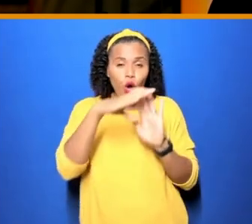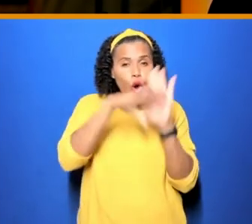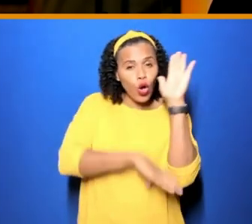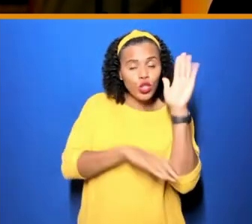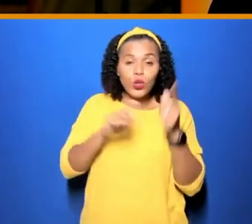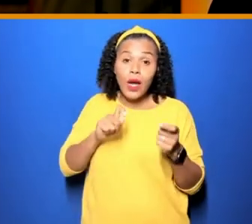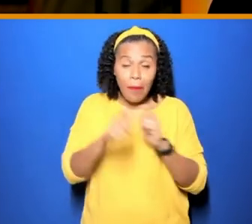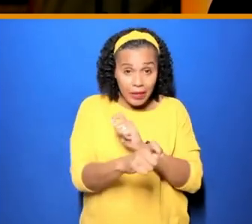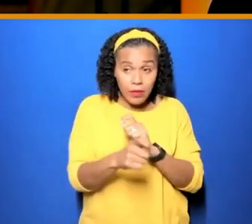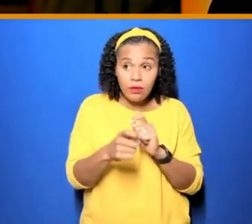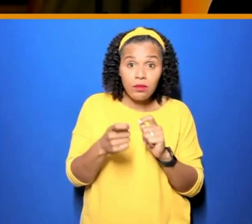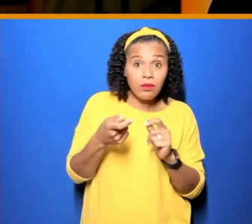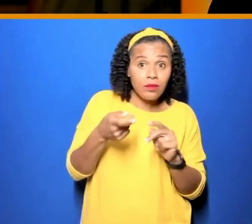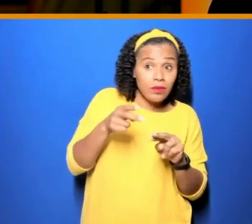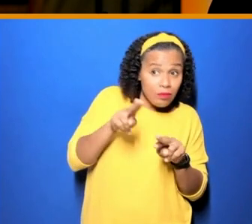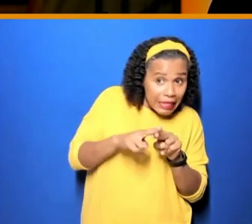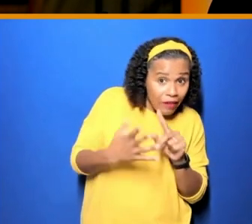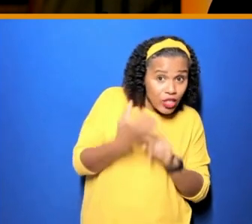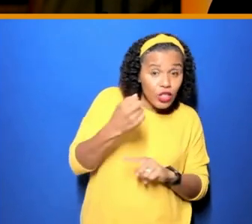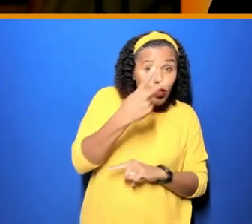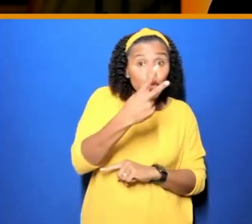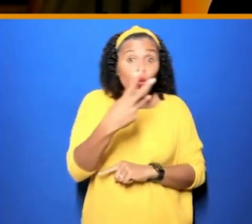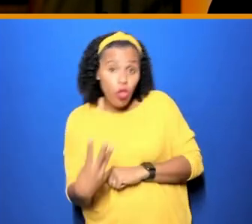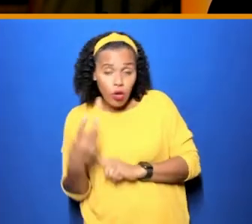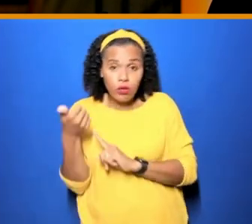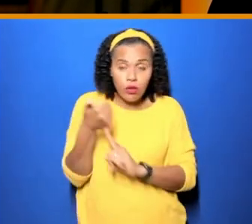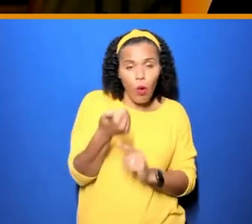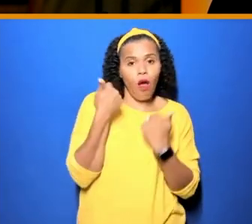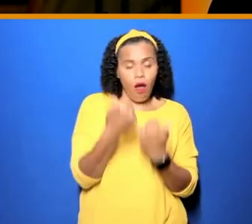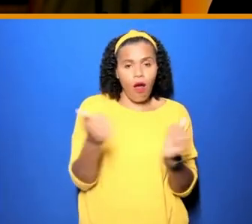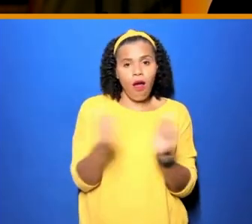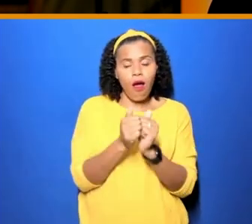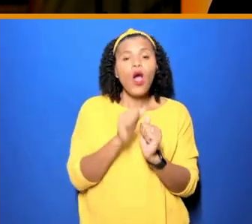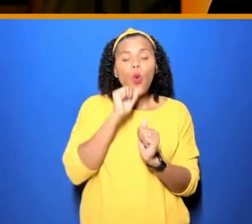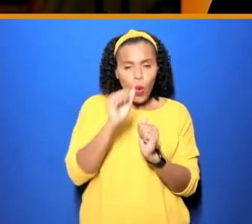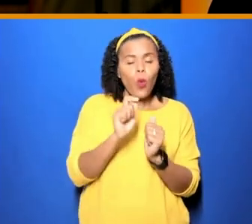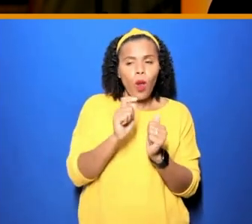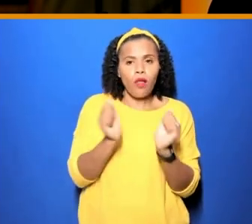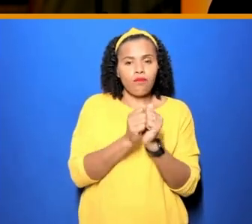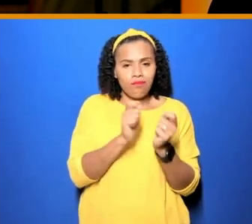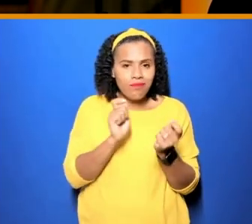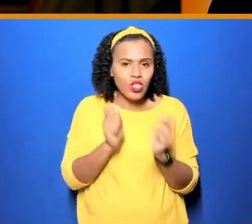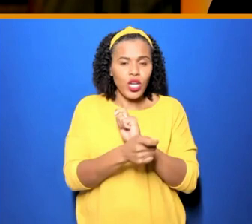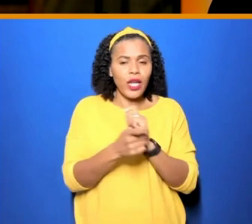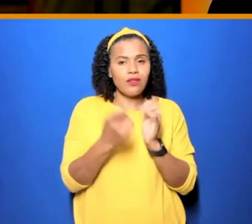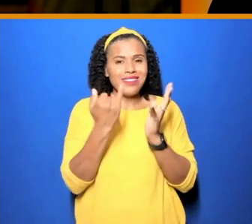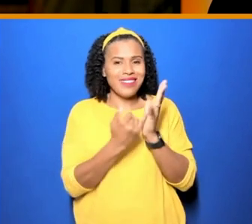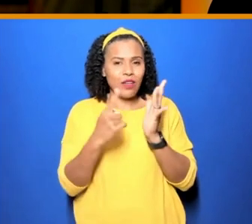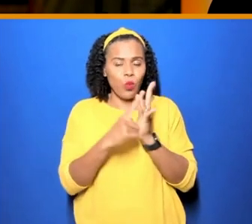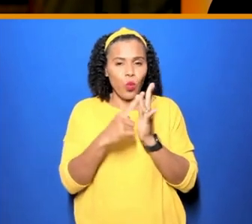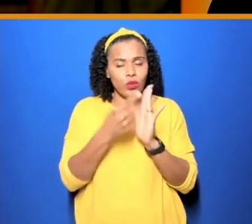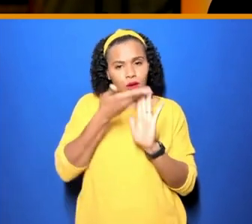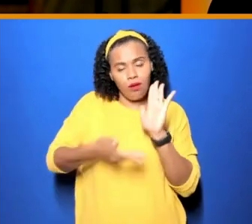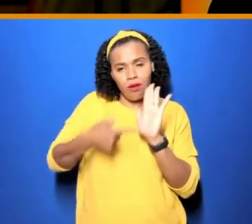receives two-thirds support, we will then move to change standing orders and some regulations and laws that follow from that constitutional